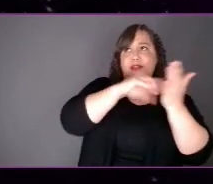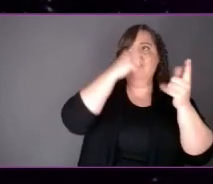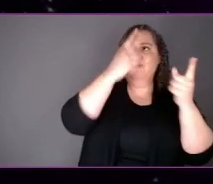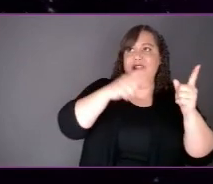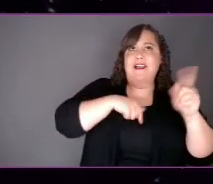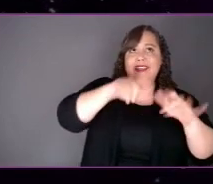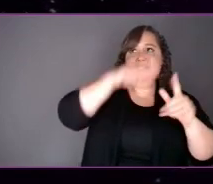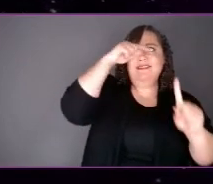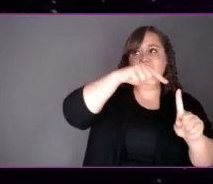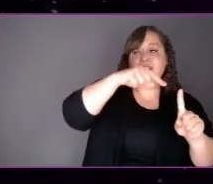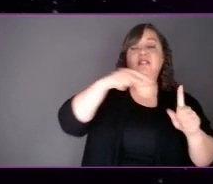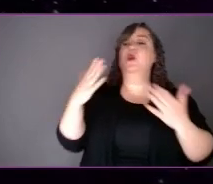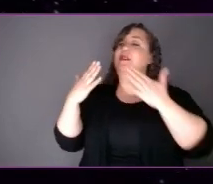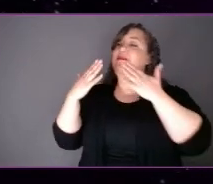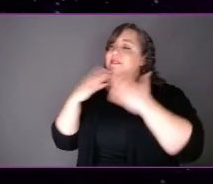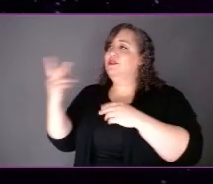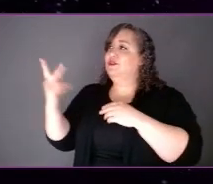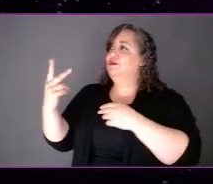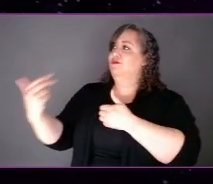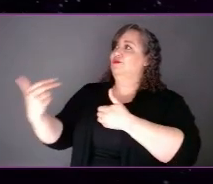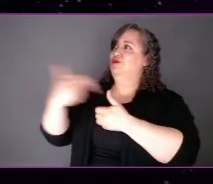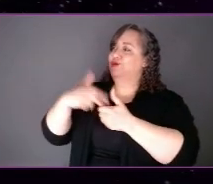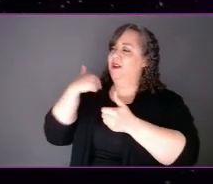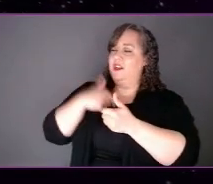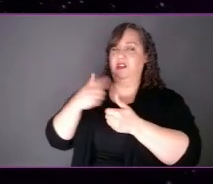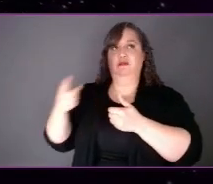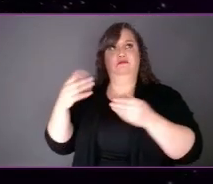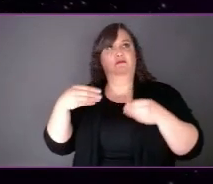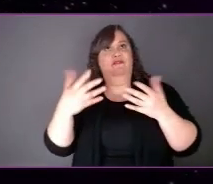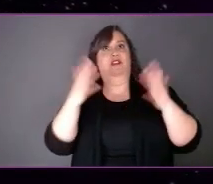I think you definitely provided some great insight for our viewers.